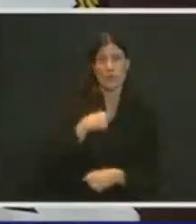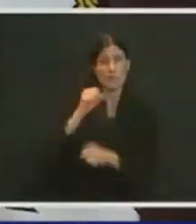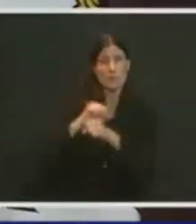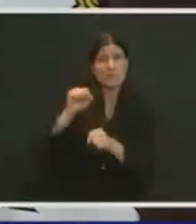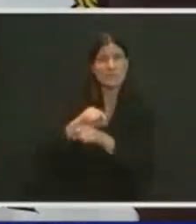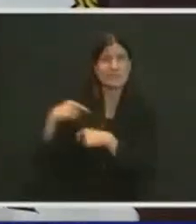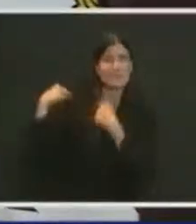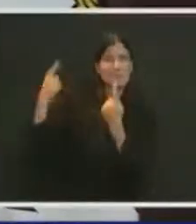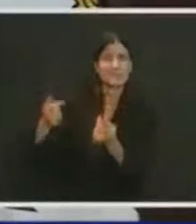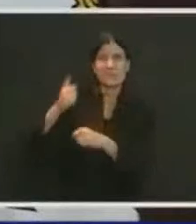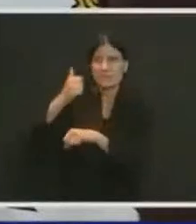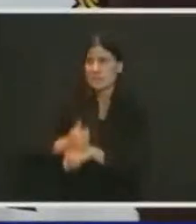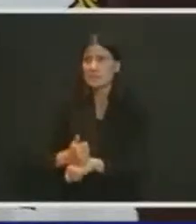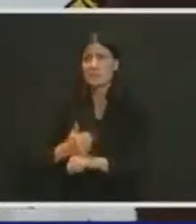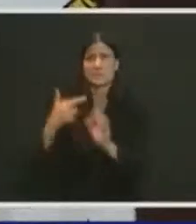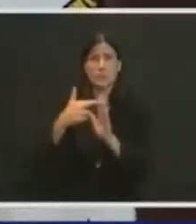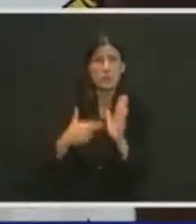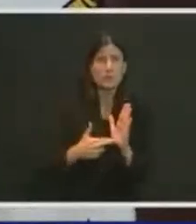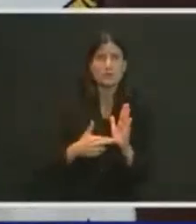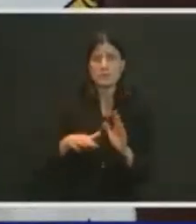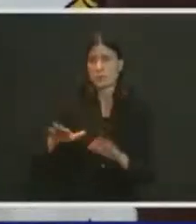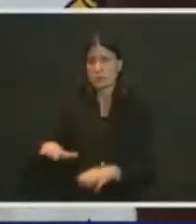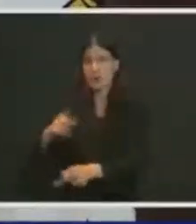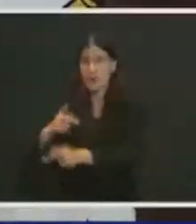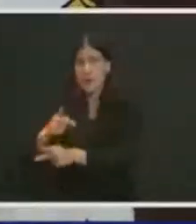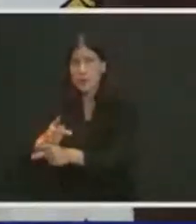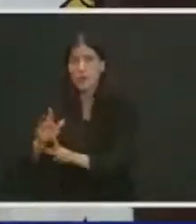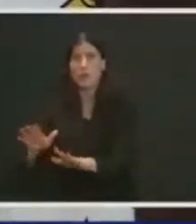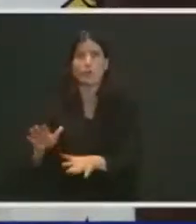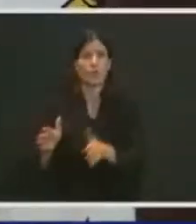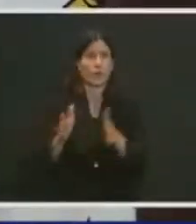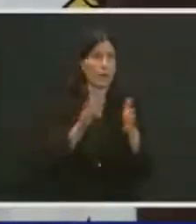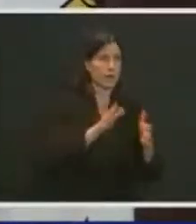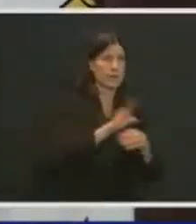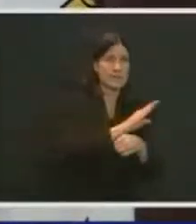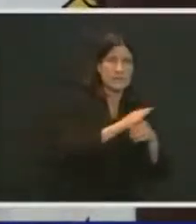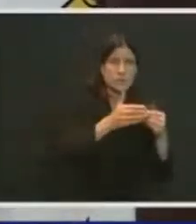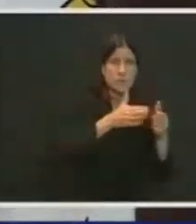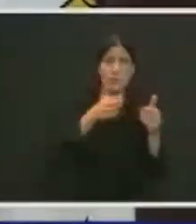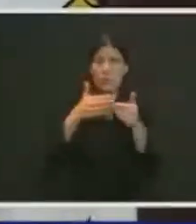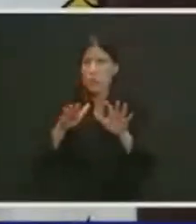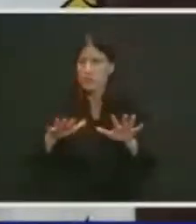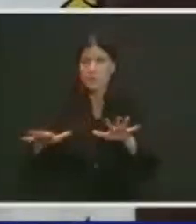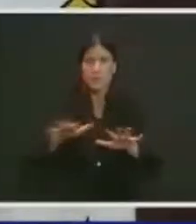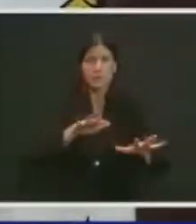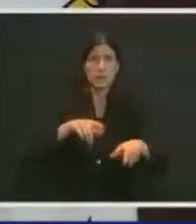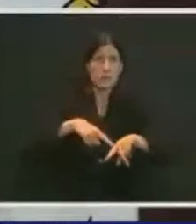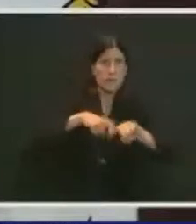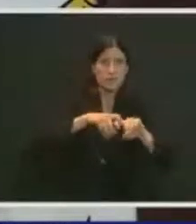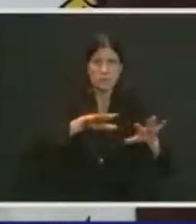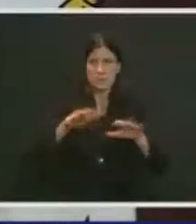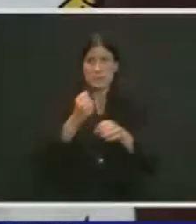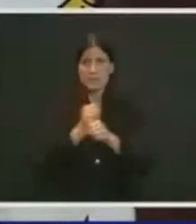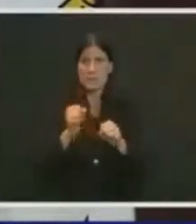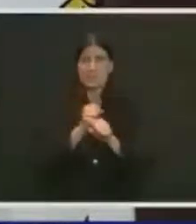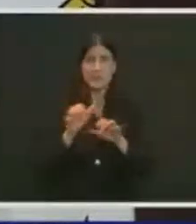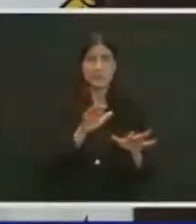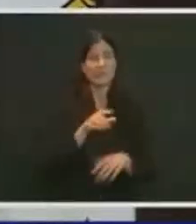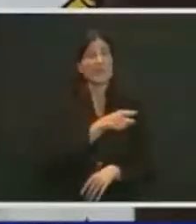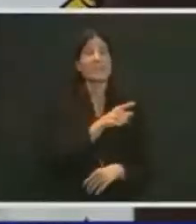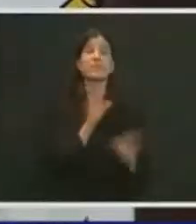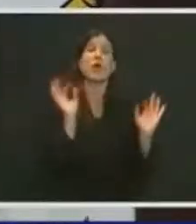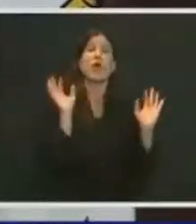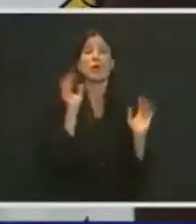lives on hold, their children's education in their home, their businesses on hold, so we could all be safe. I